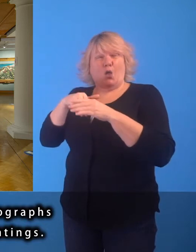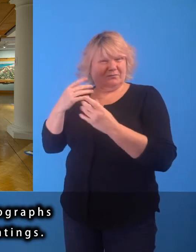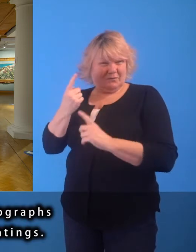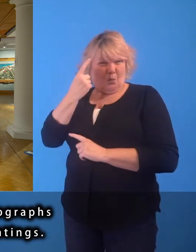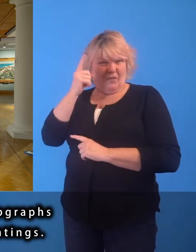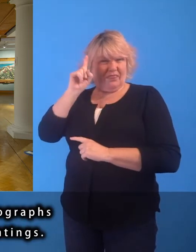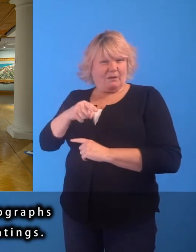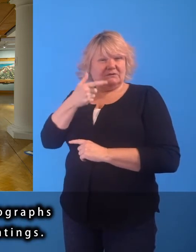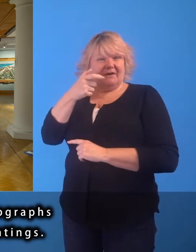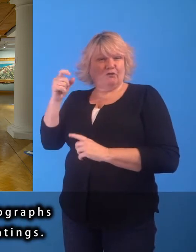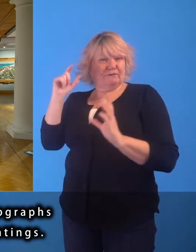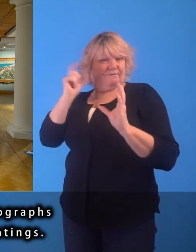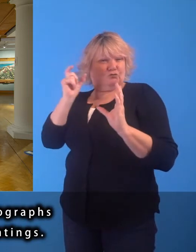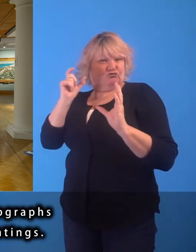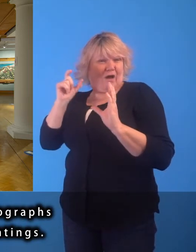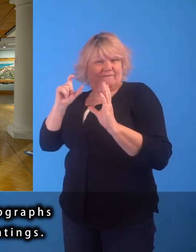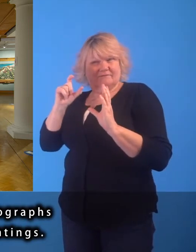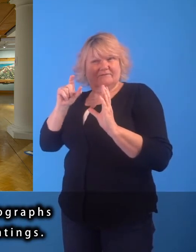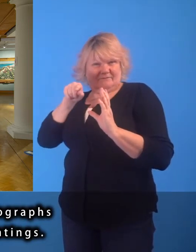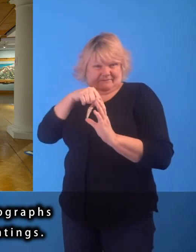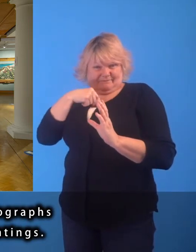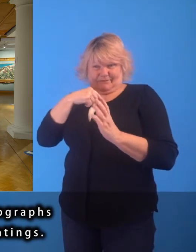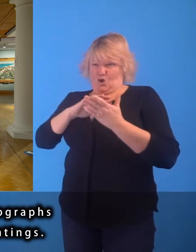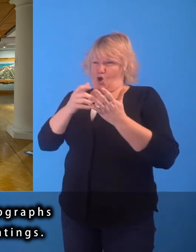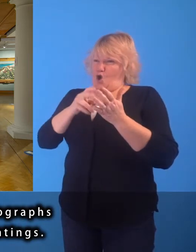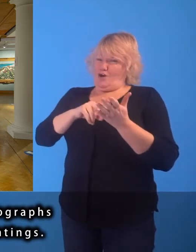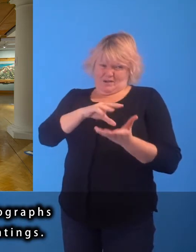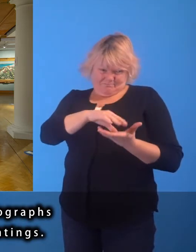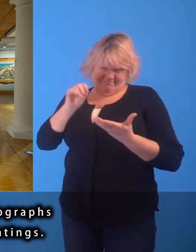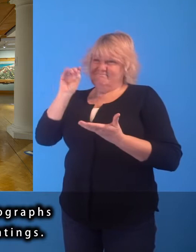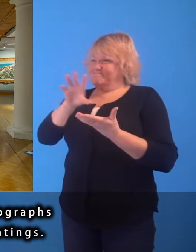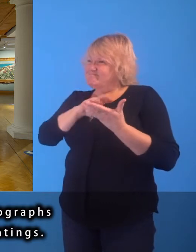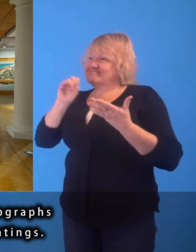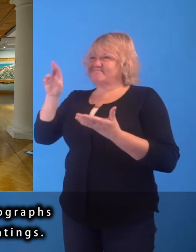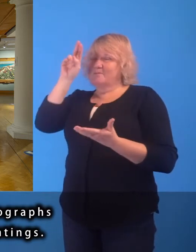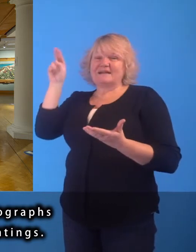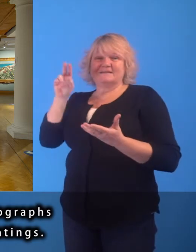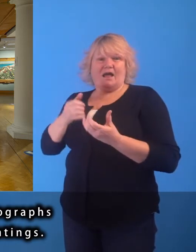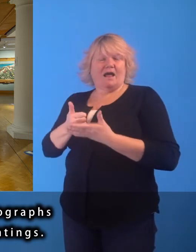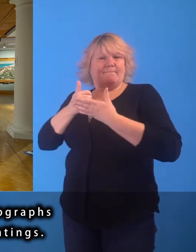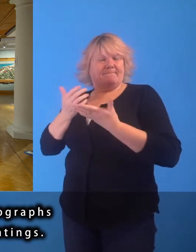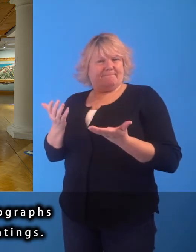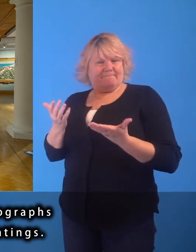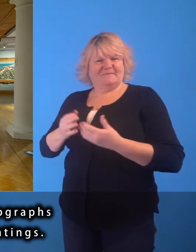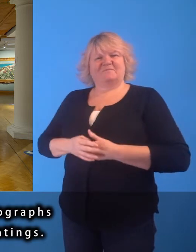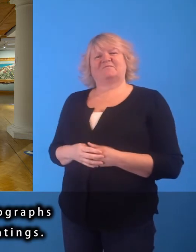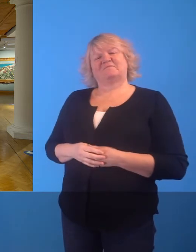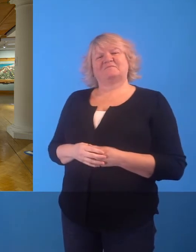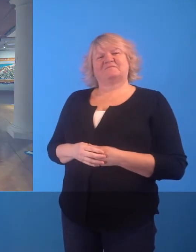includes approximately 1,700 photographs used by Hornel to create his